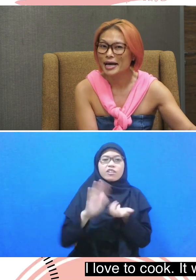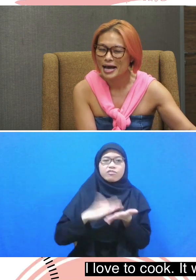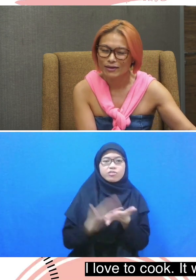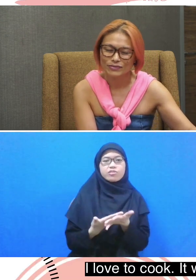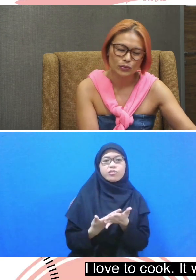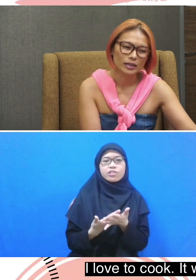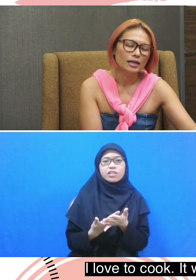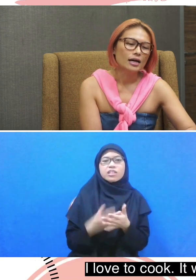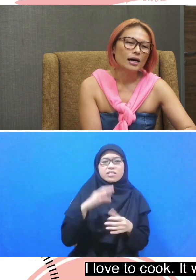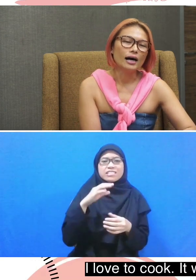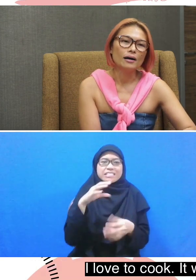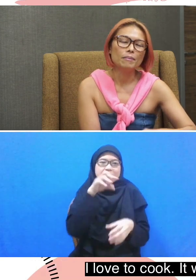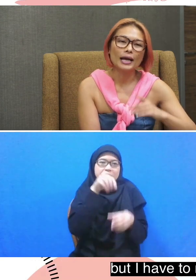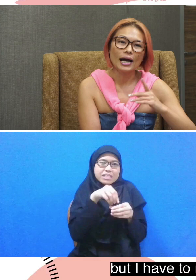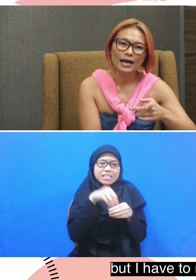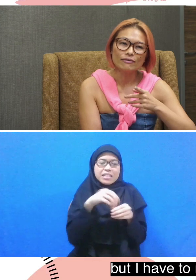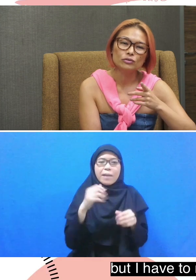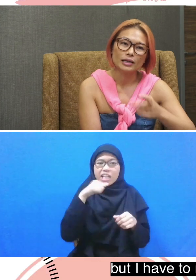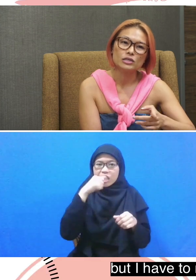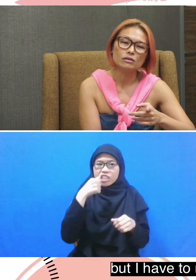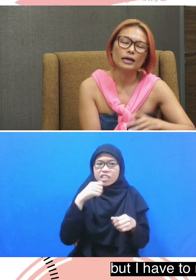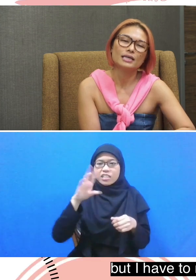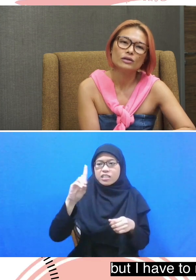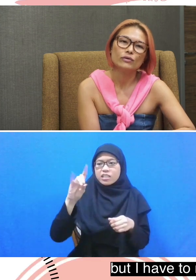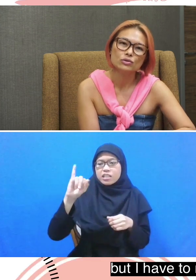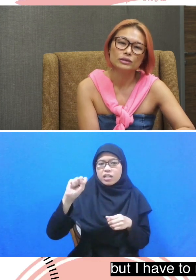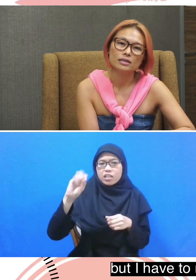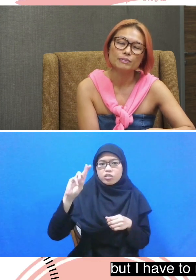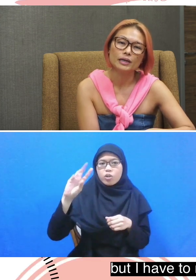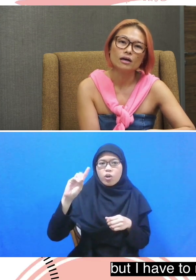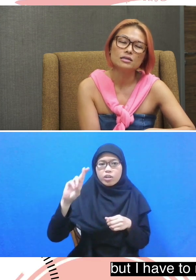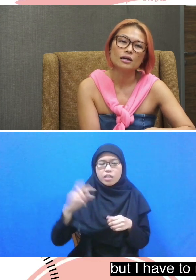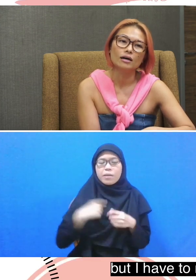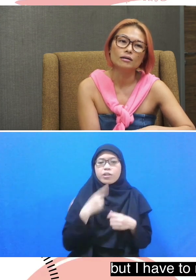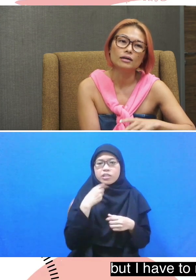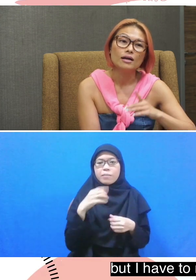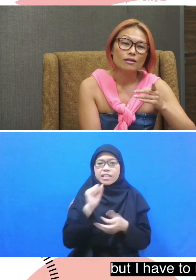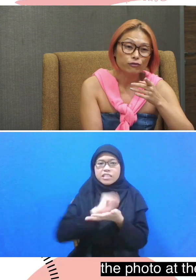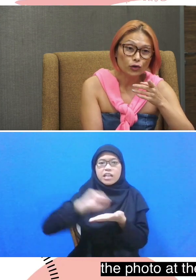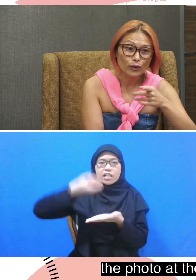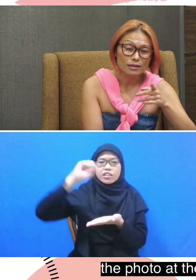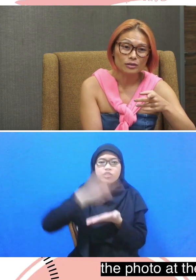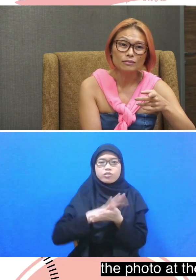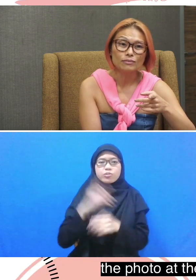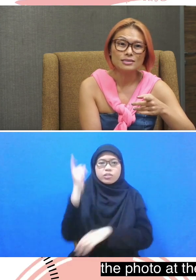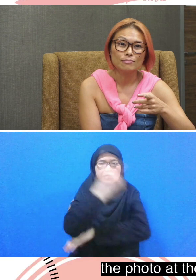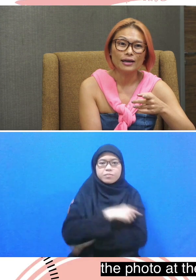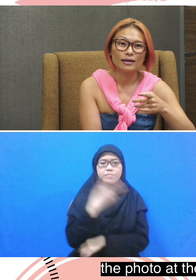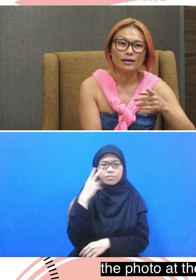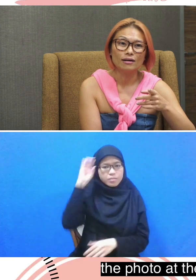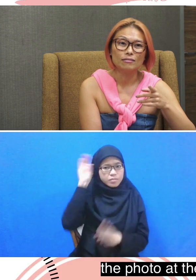disorder that I have as well. But I have to mention my secondary school days, because the photo at the bottom,